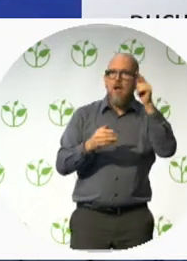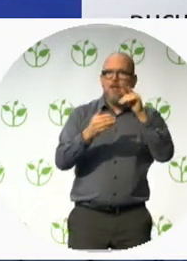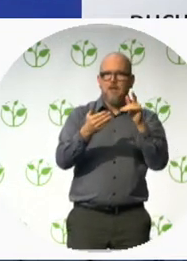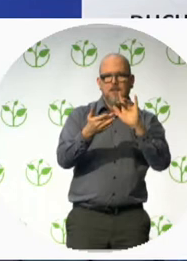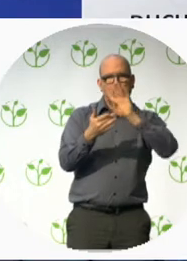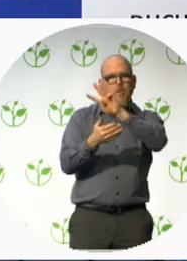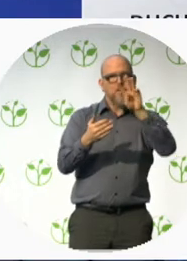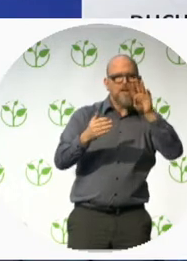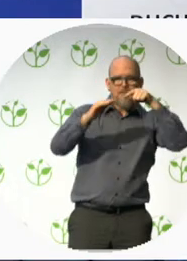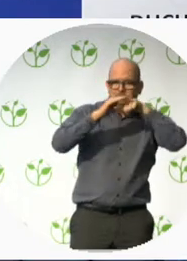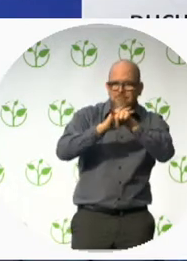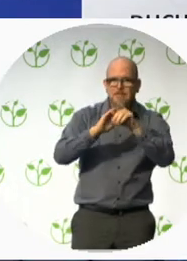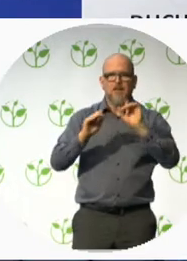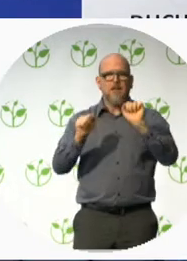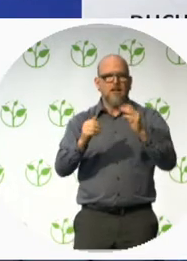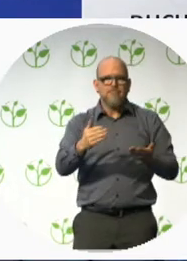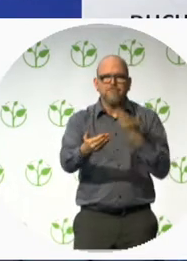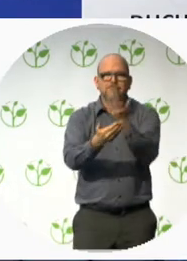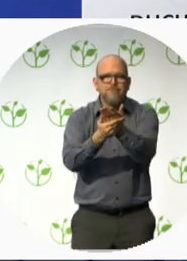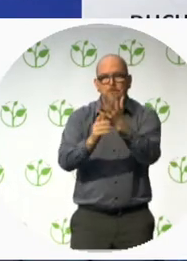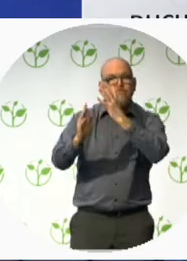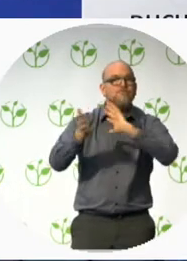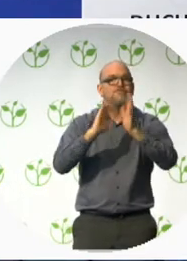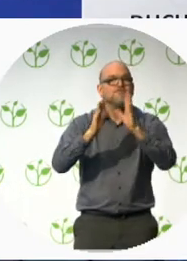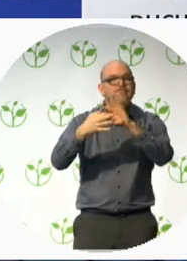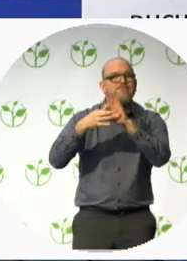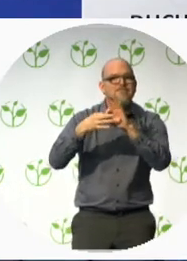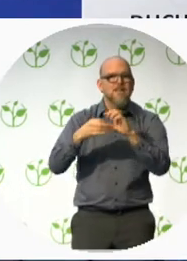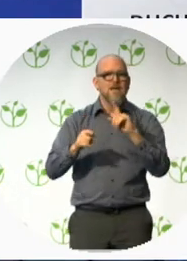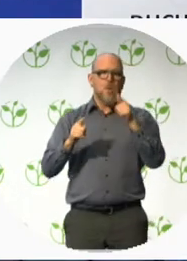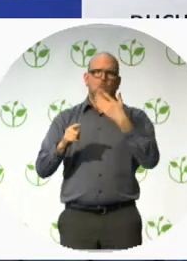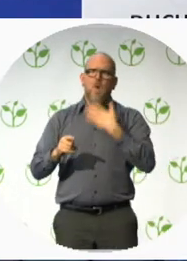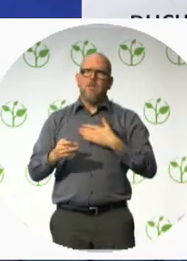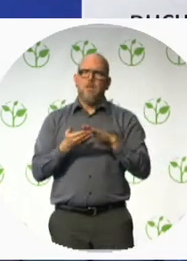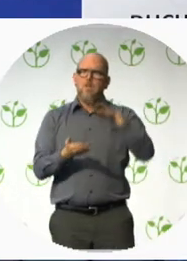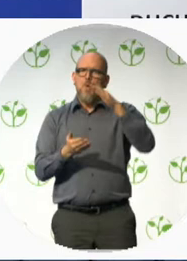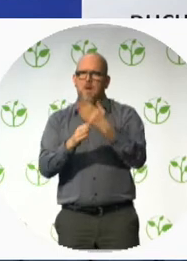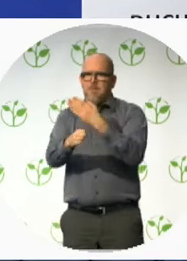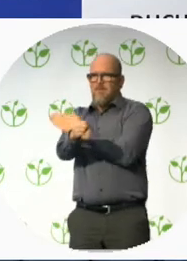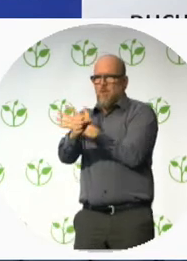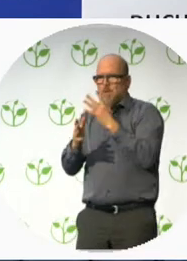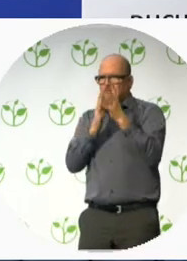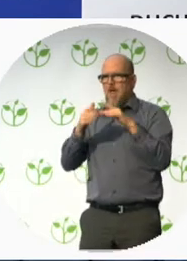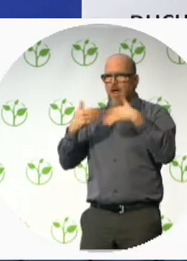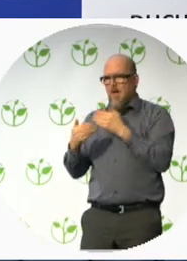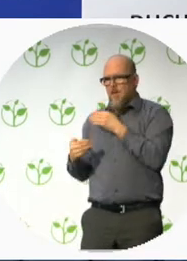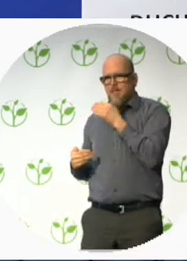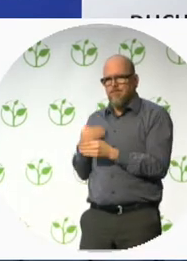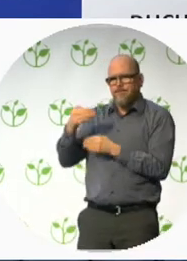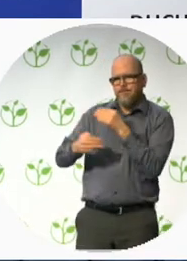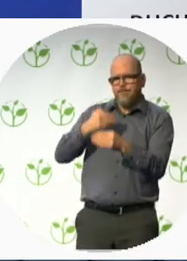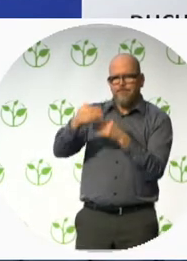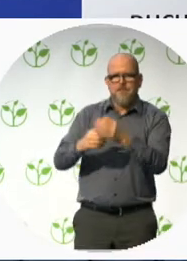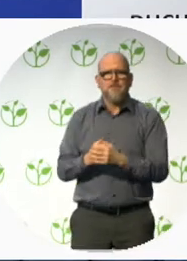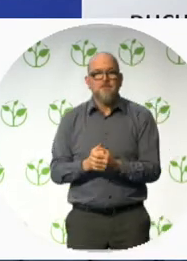let me say a few words about smart banking, because smart banking is not an app.